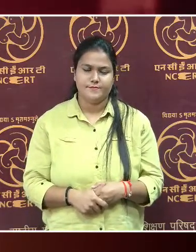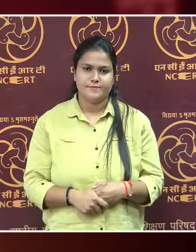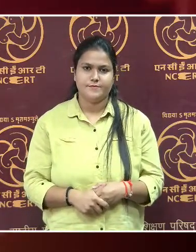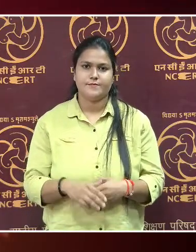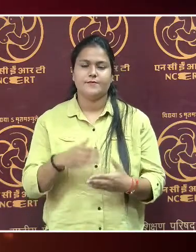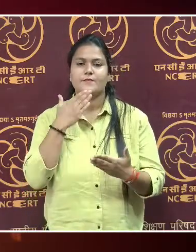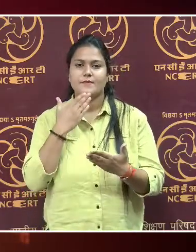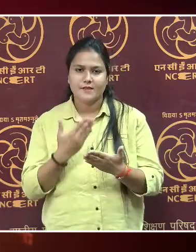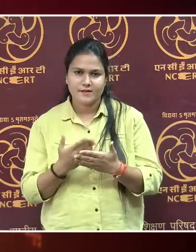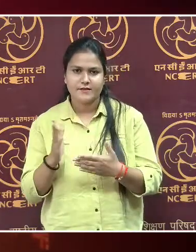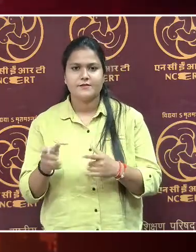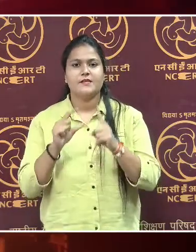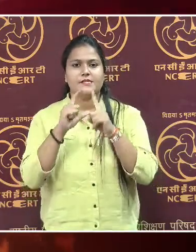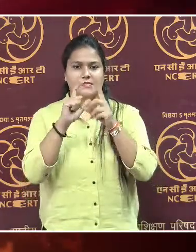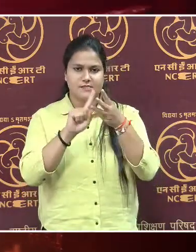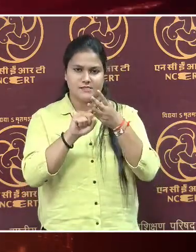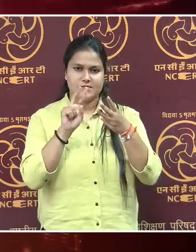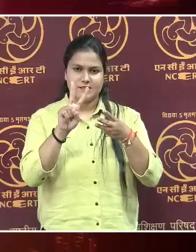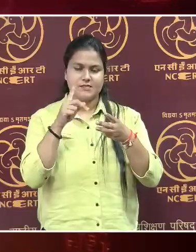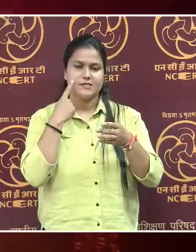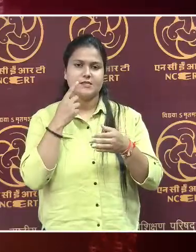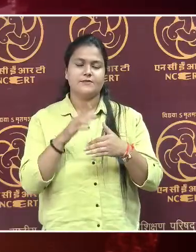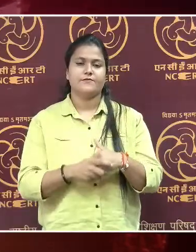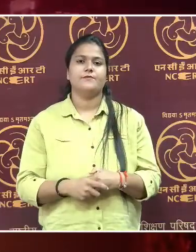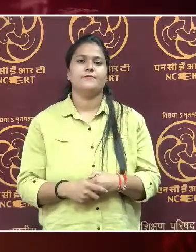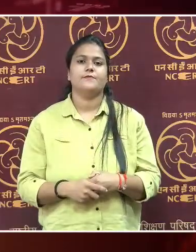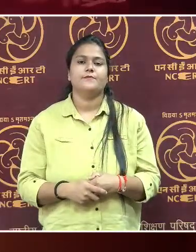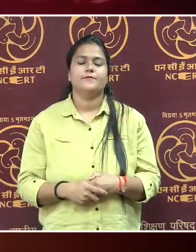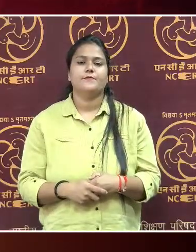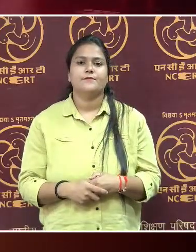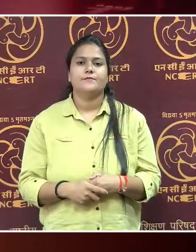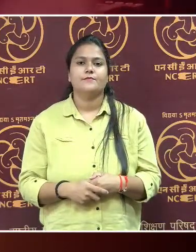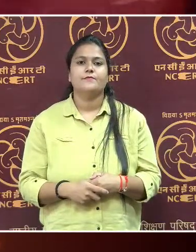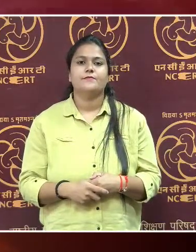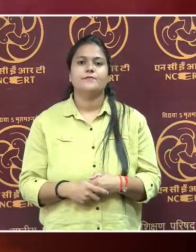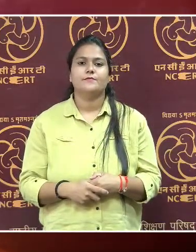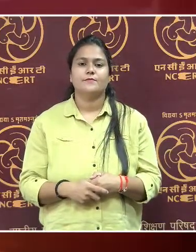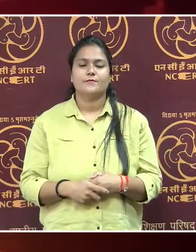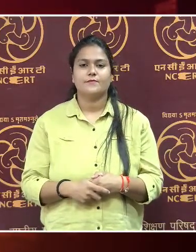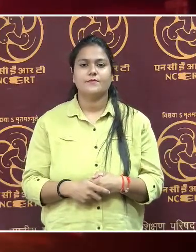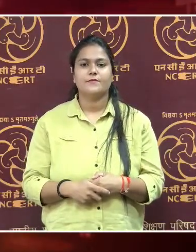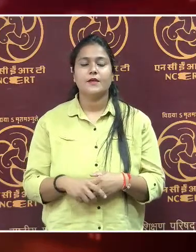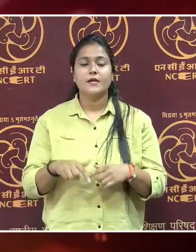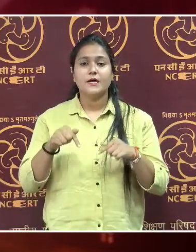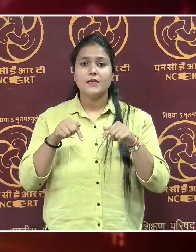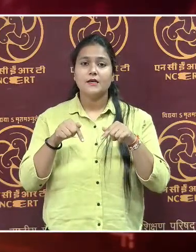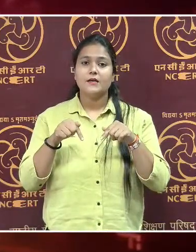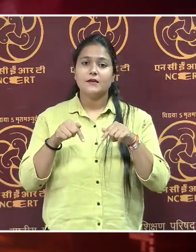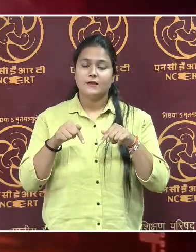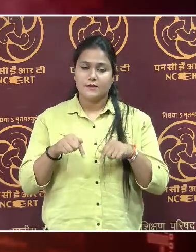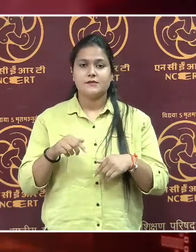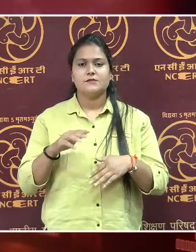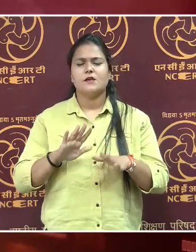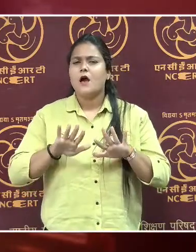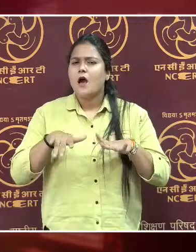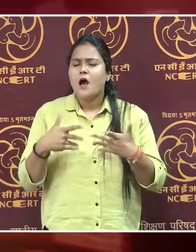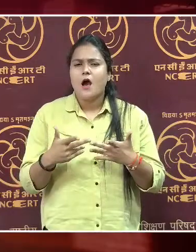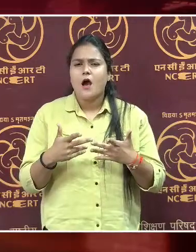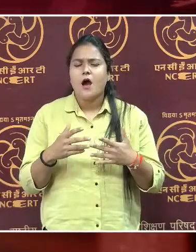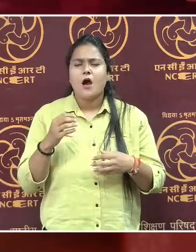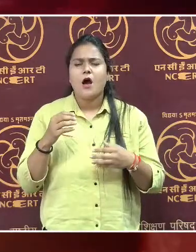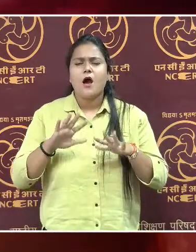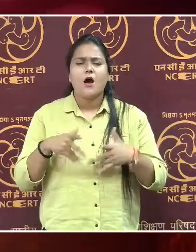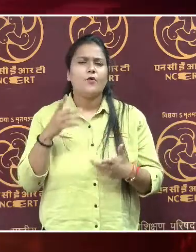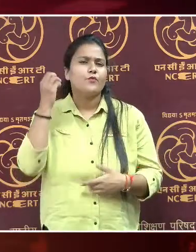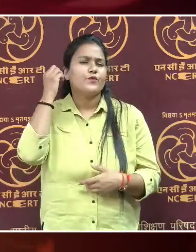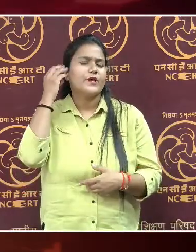Thank you, Ms. Harpreet. So I'm going to take you through this in terms of how do we hear and what